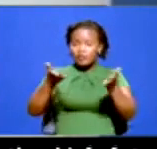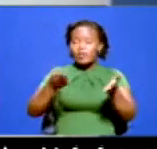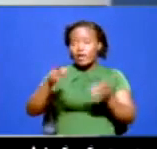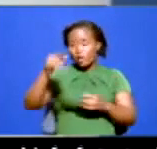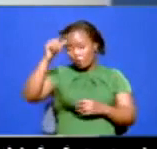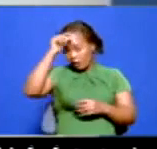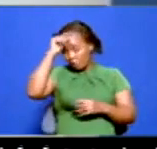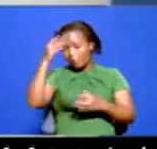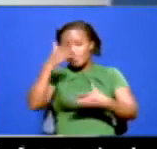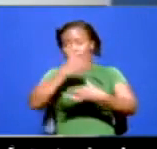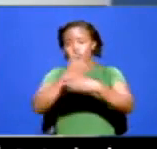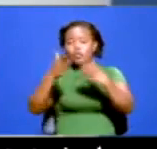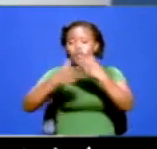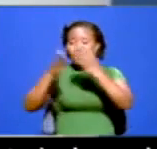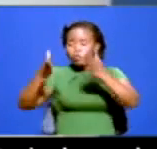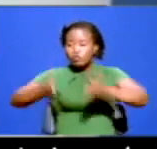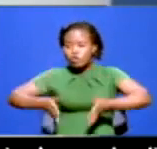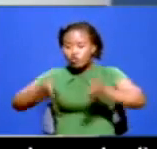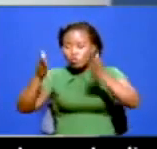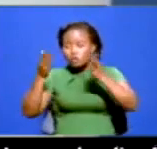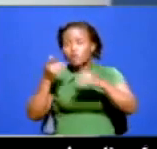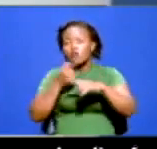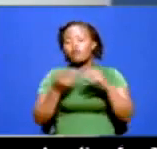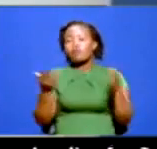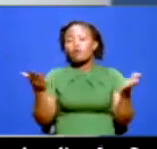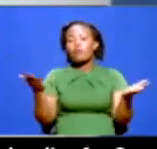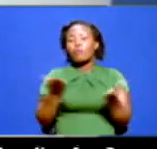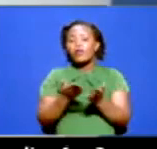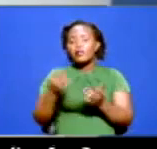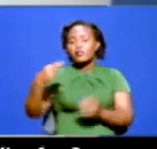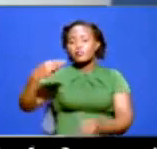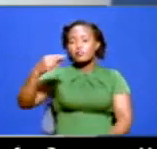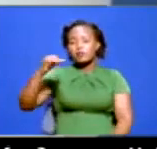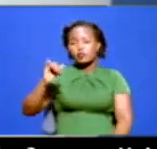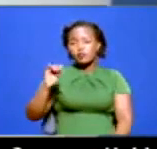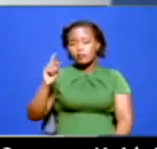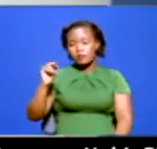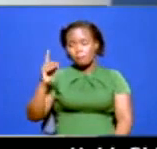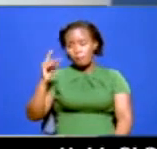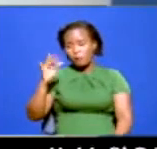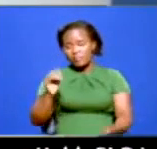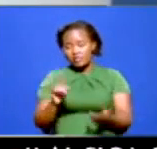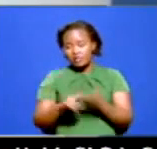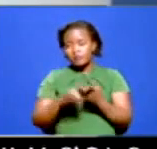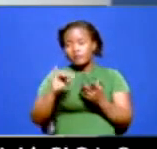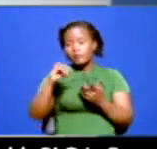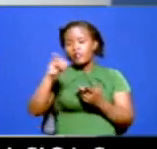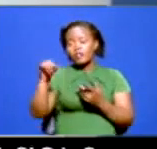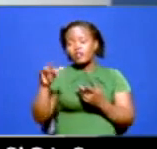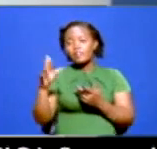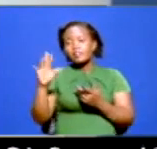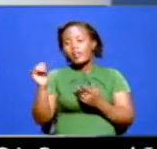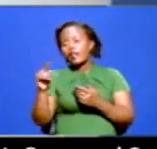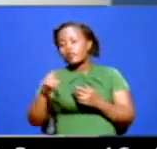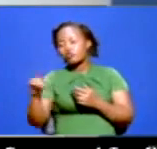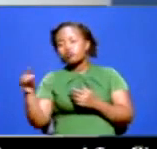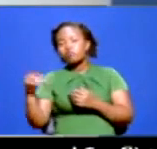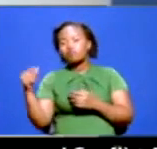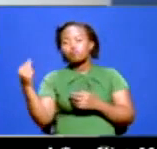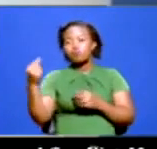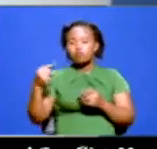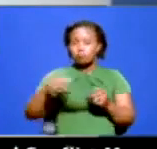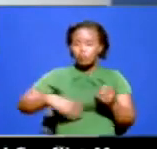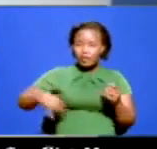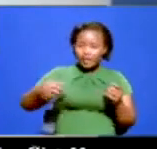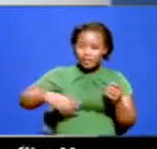road from Hindi all the way through Ijara to Garissa. Mm-hmm. Now,